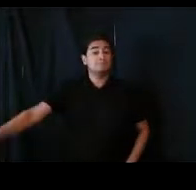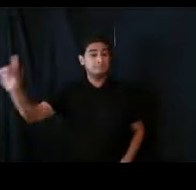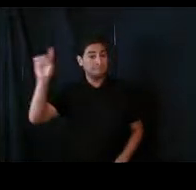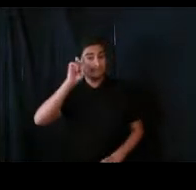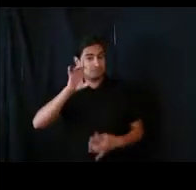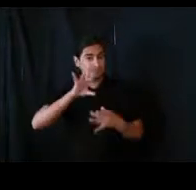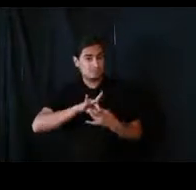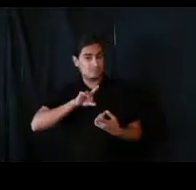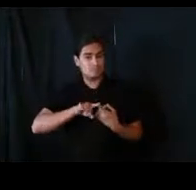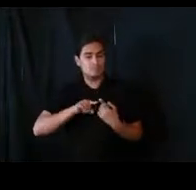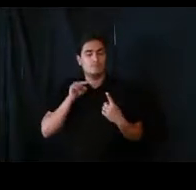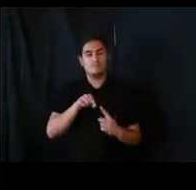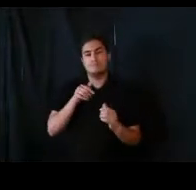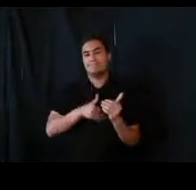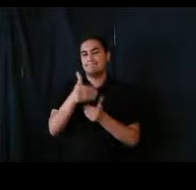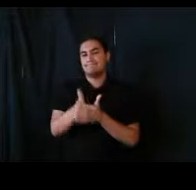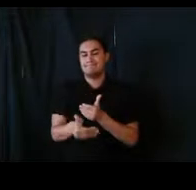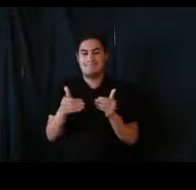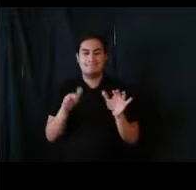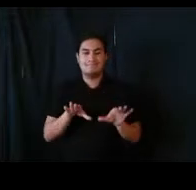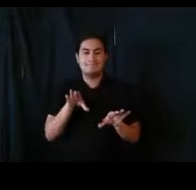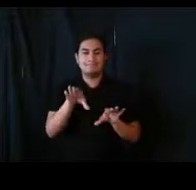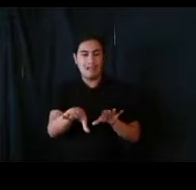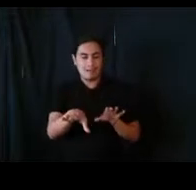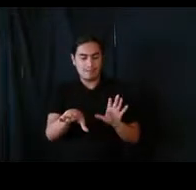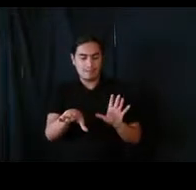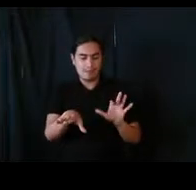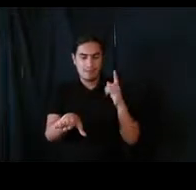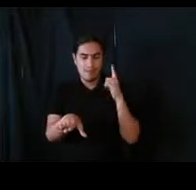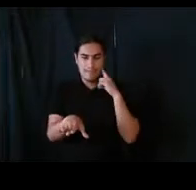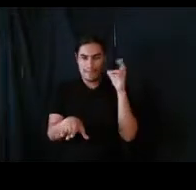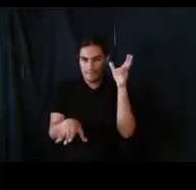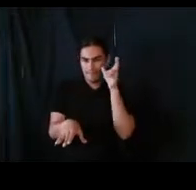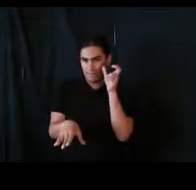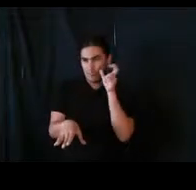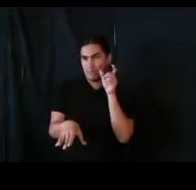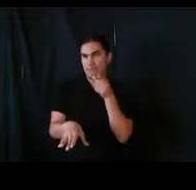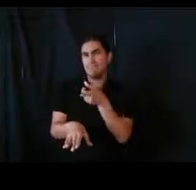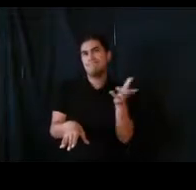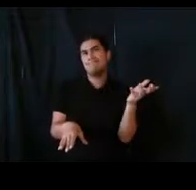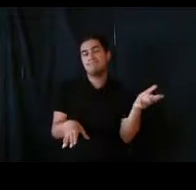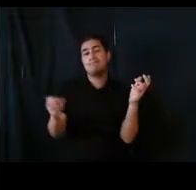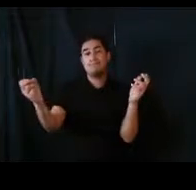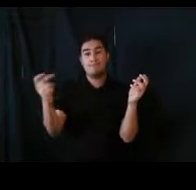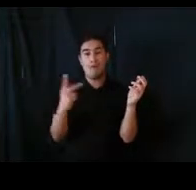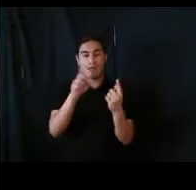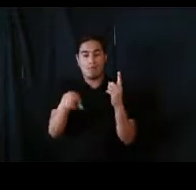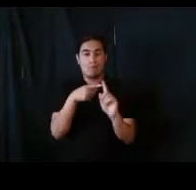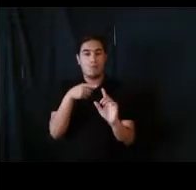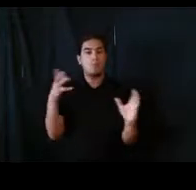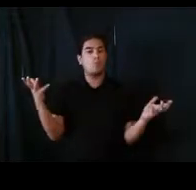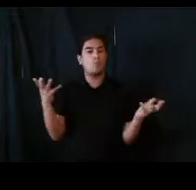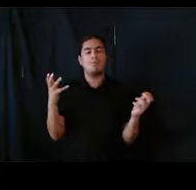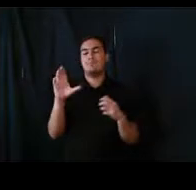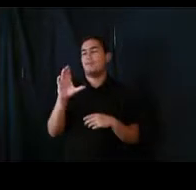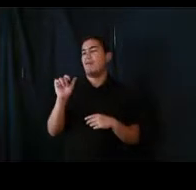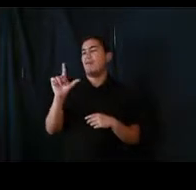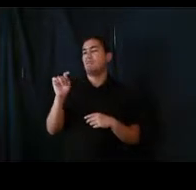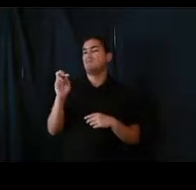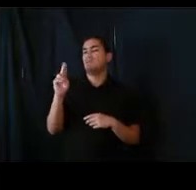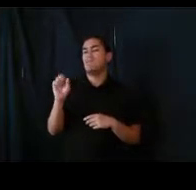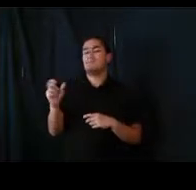like next steps uh you know i think hearing back about what caltrans has